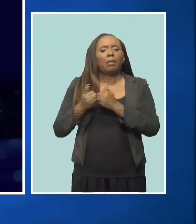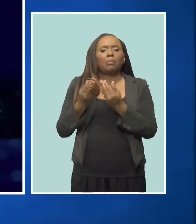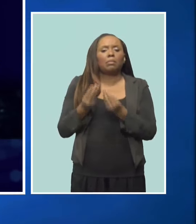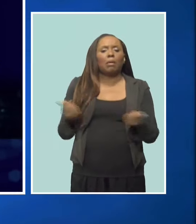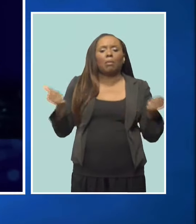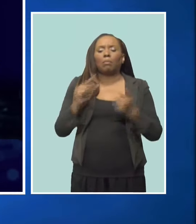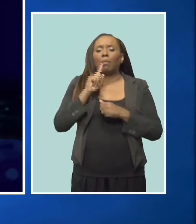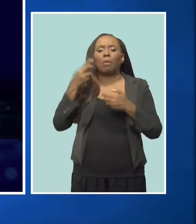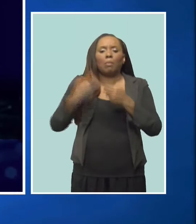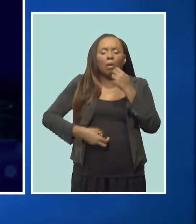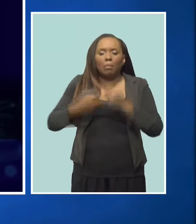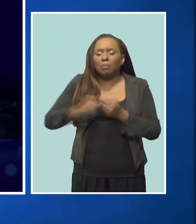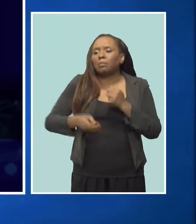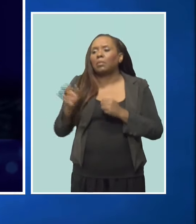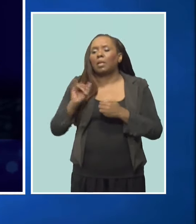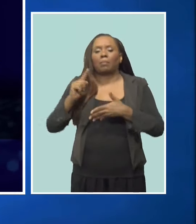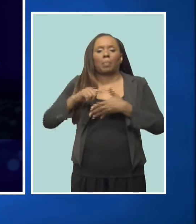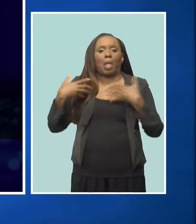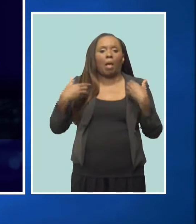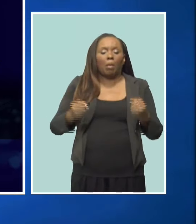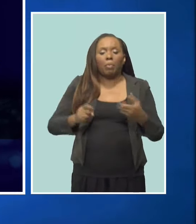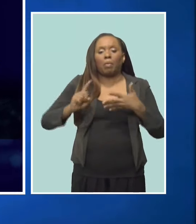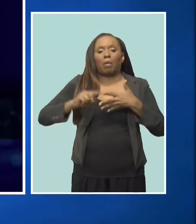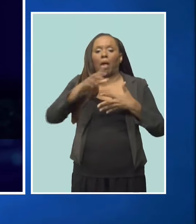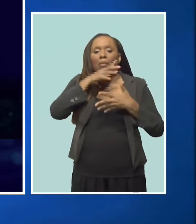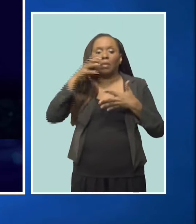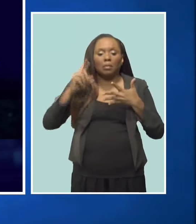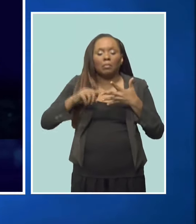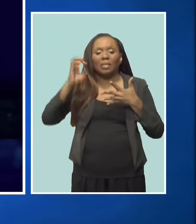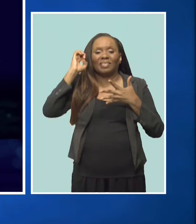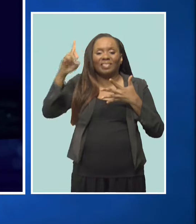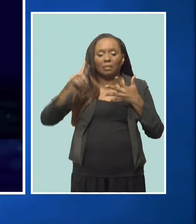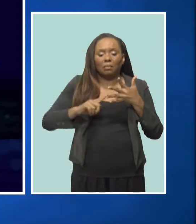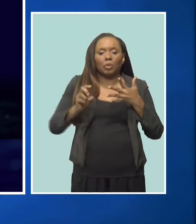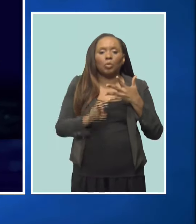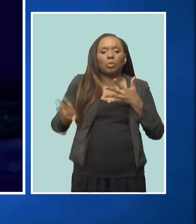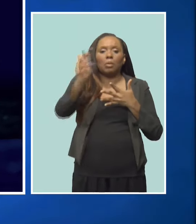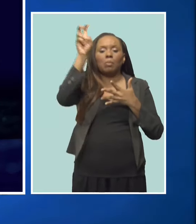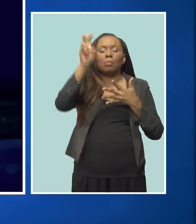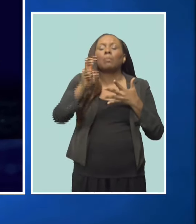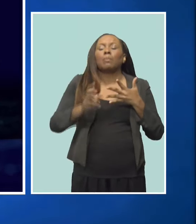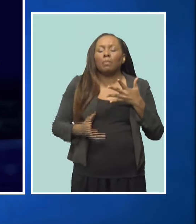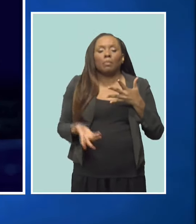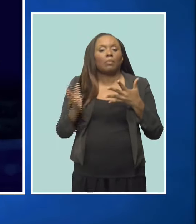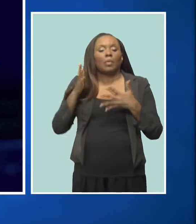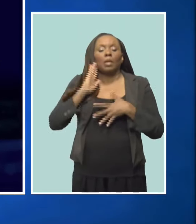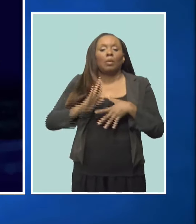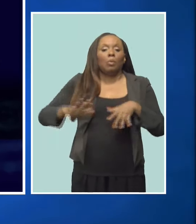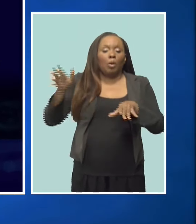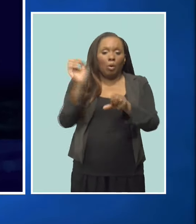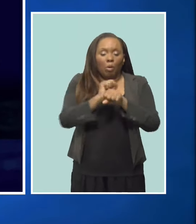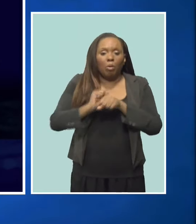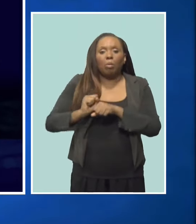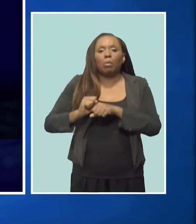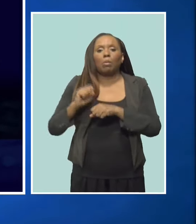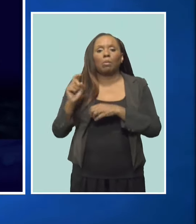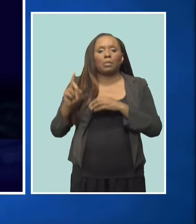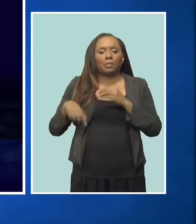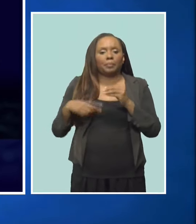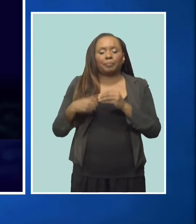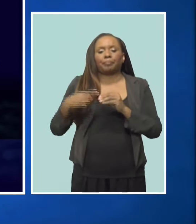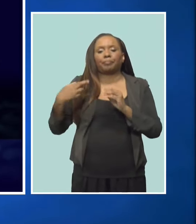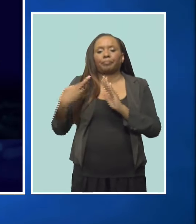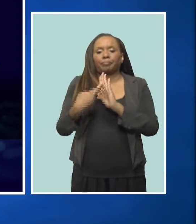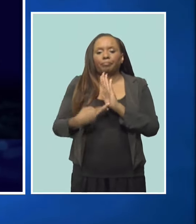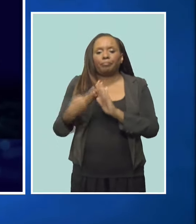in sectors like health, like agriculture, like education and tourism, and will also work on regulation at the pace of our